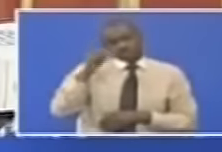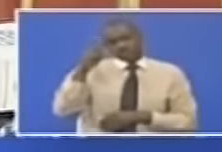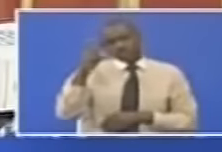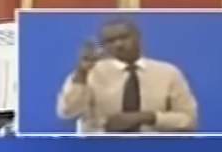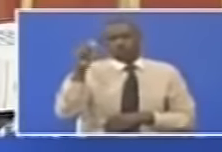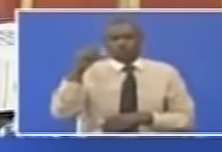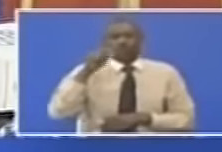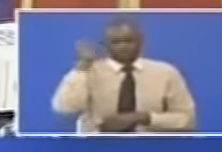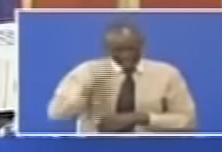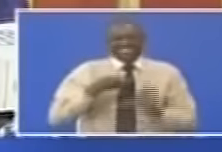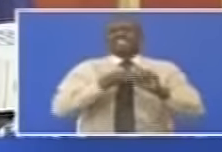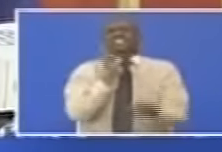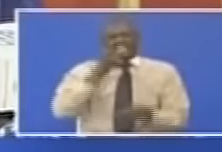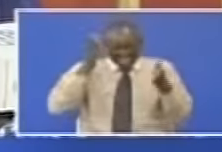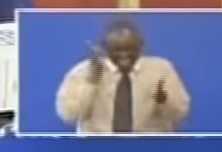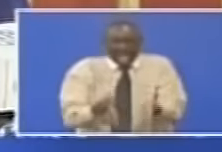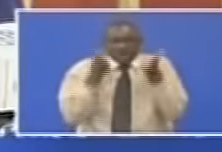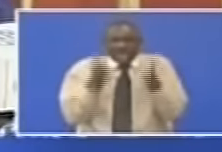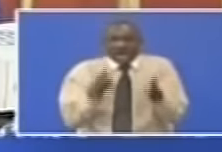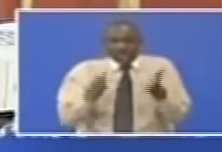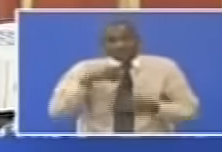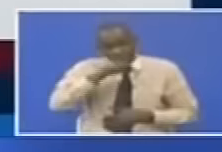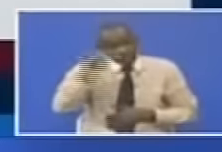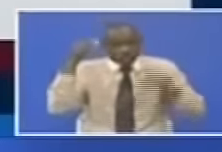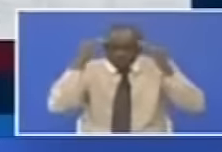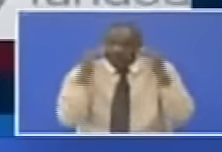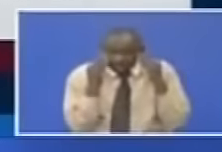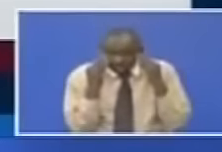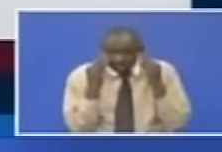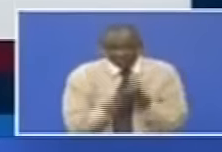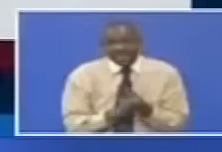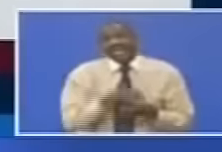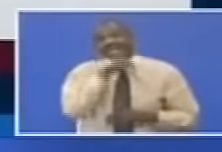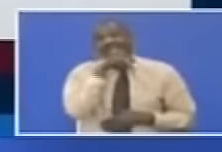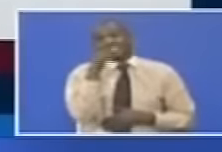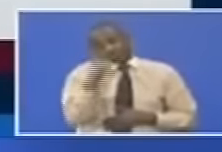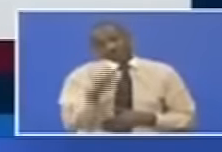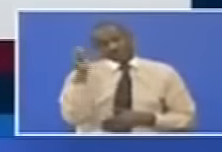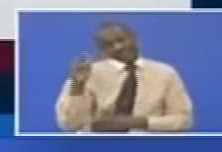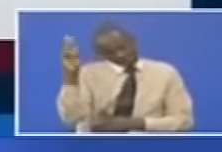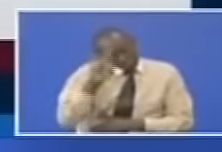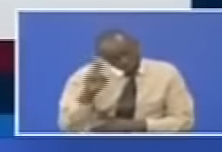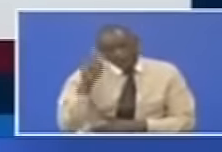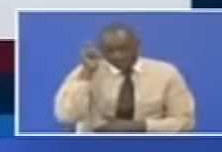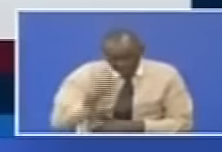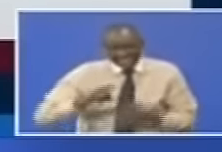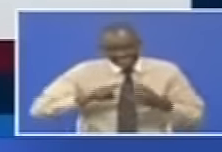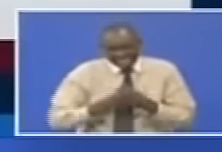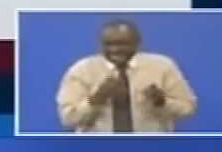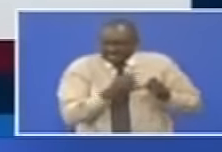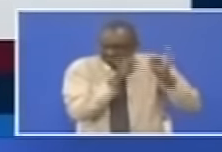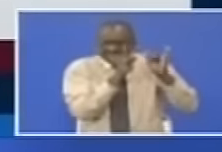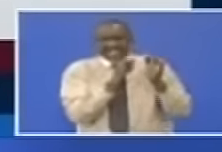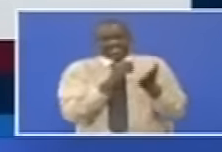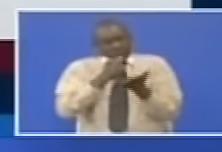Ndung’u, resign immediately and be arraigned in court. Court leader wants President Uhuru Kenyatta to institute independent